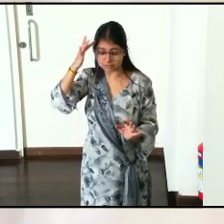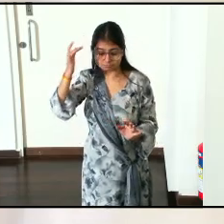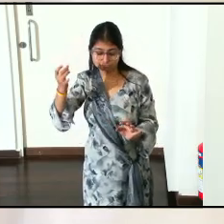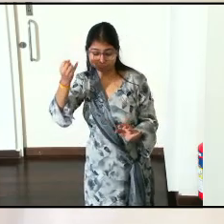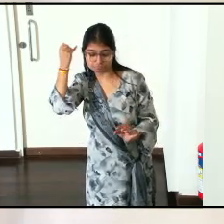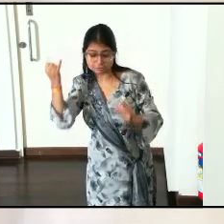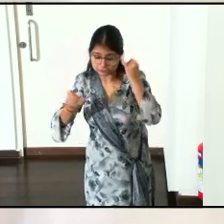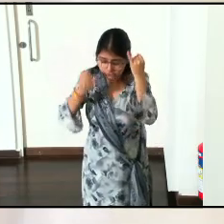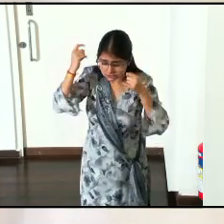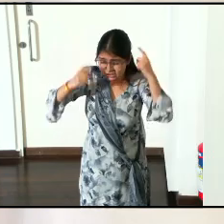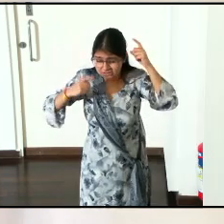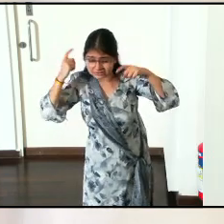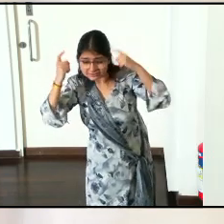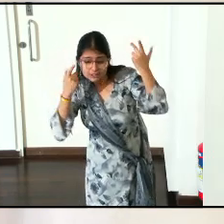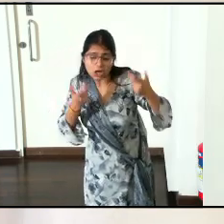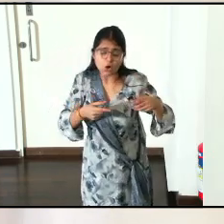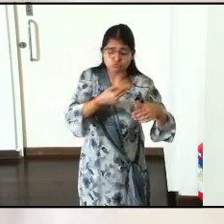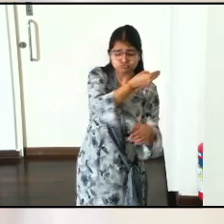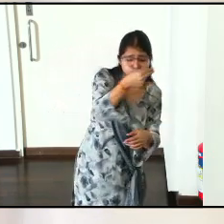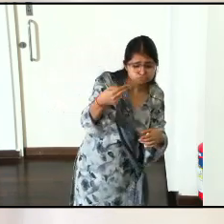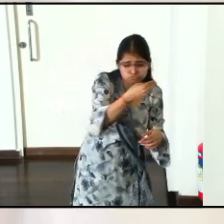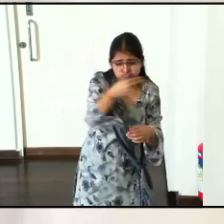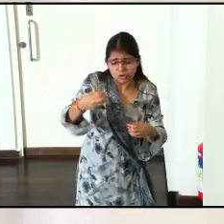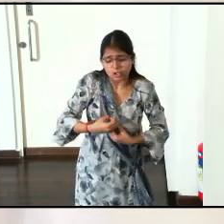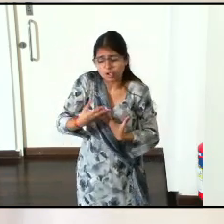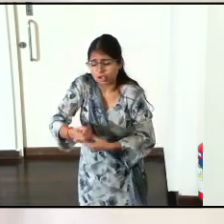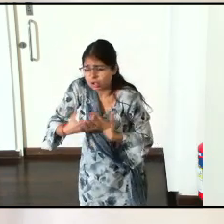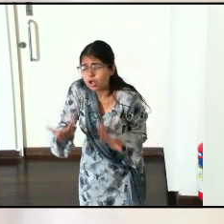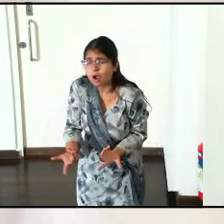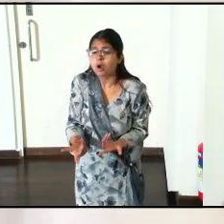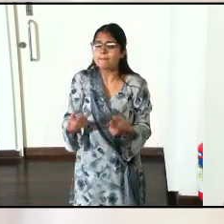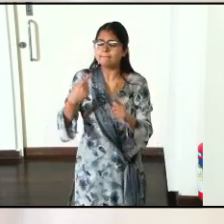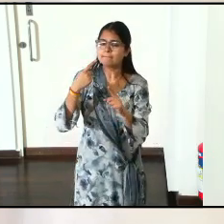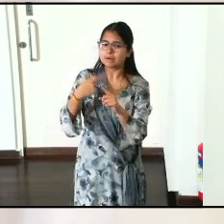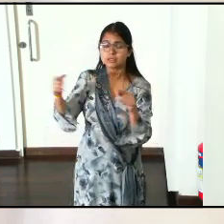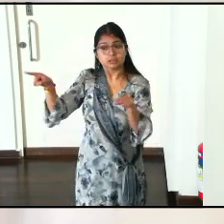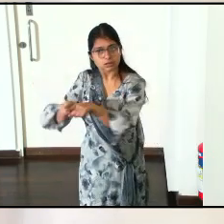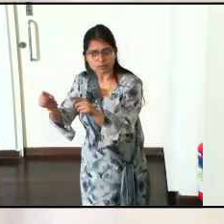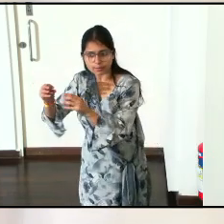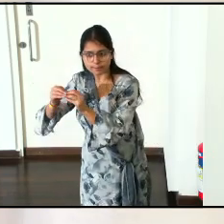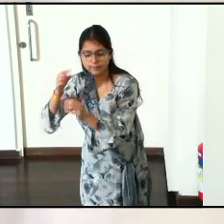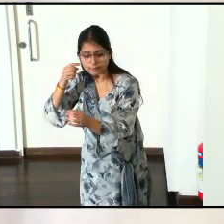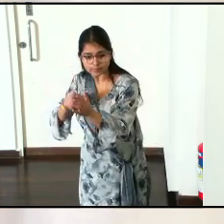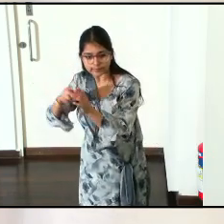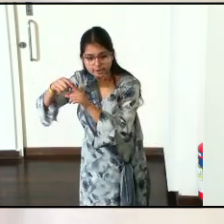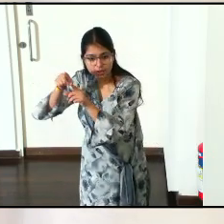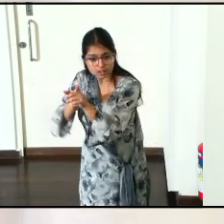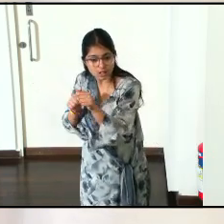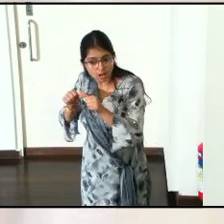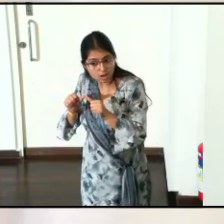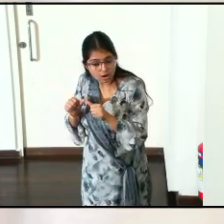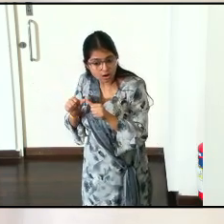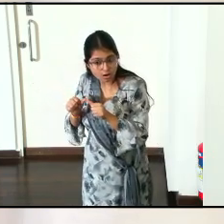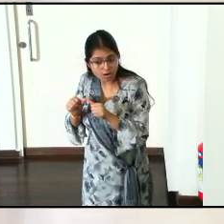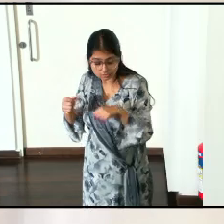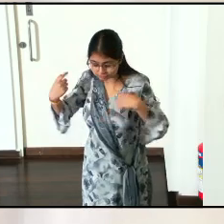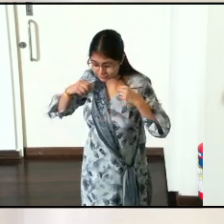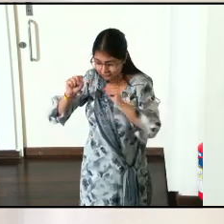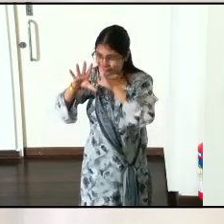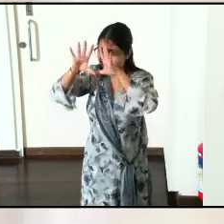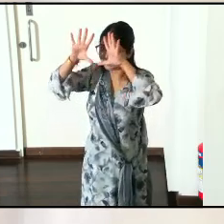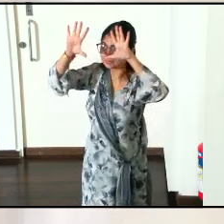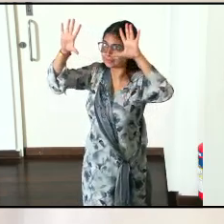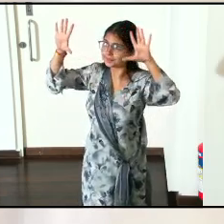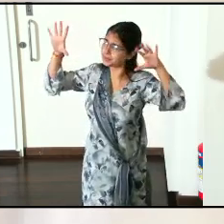was always thinking of slogans and so on and so forth and all of that, and Bindya could just sort of give visual form